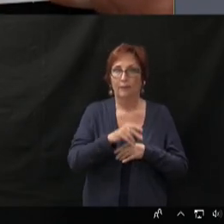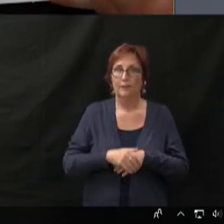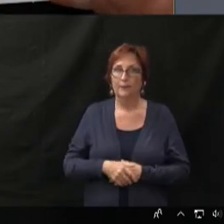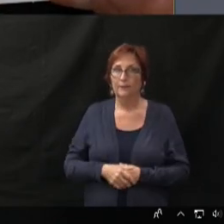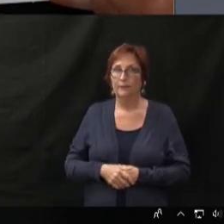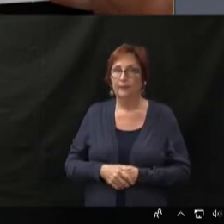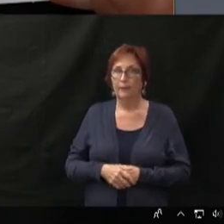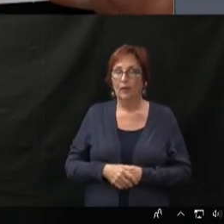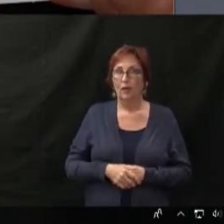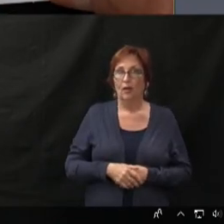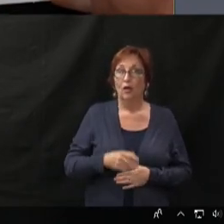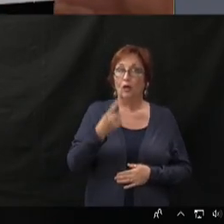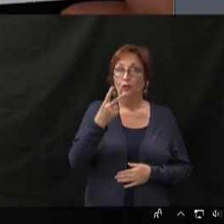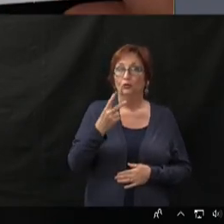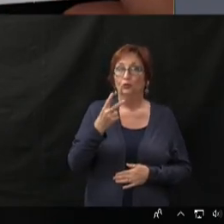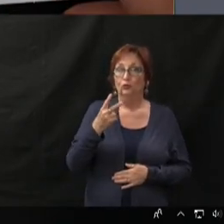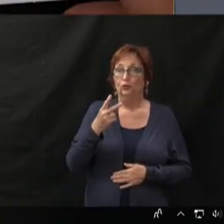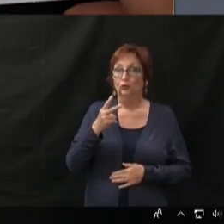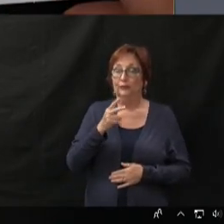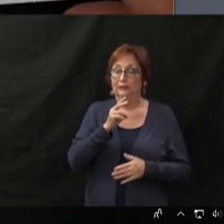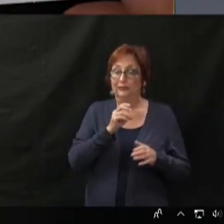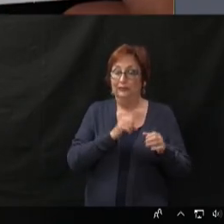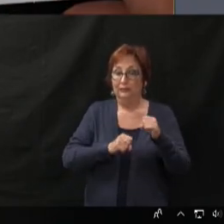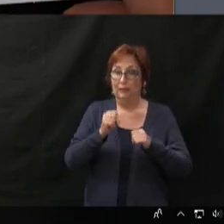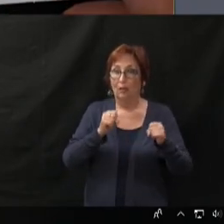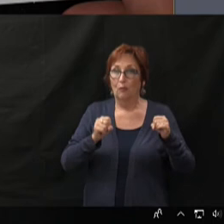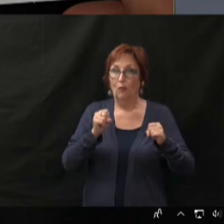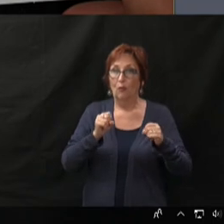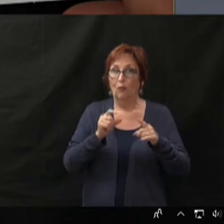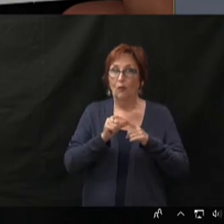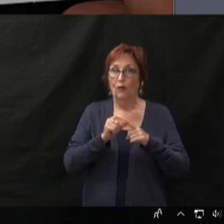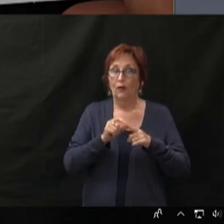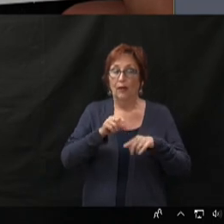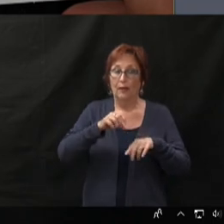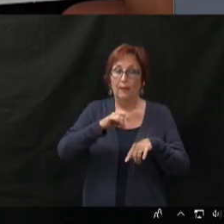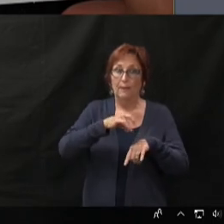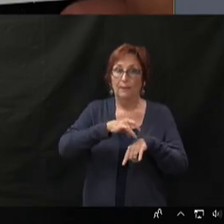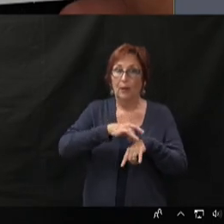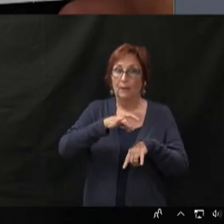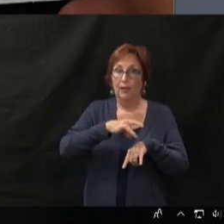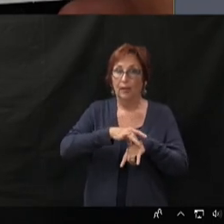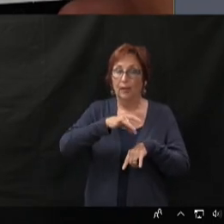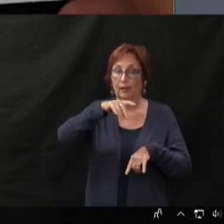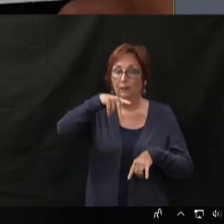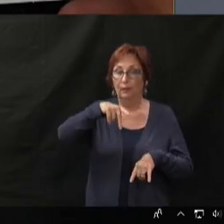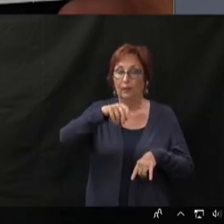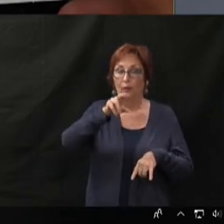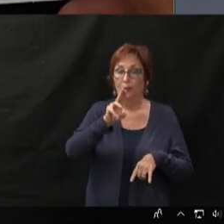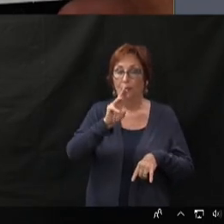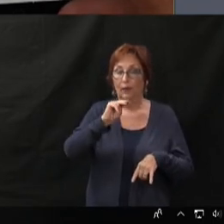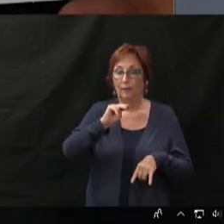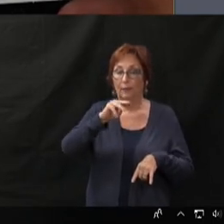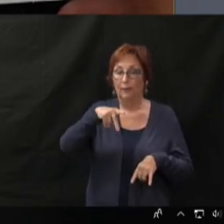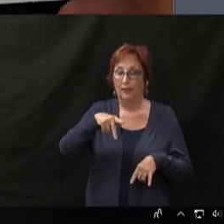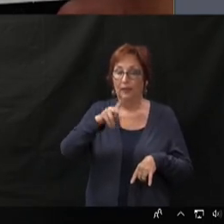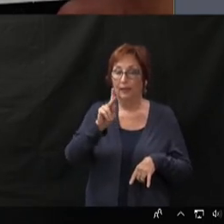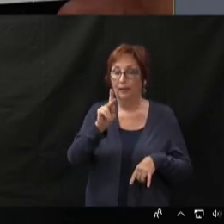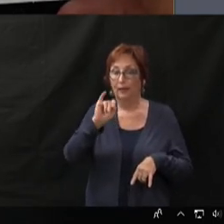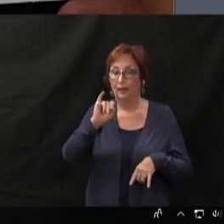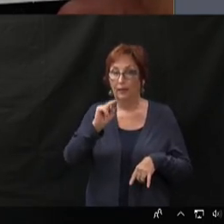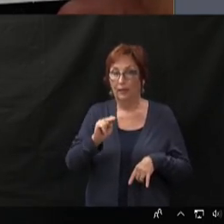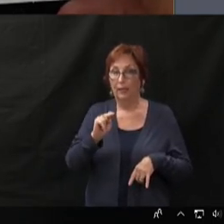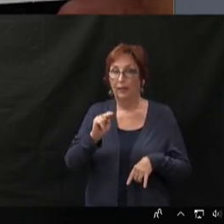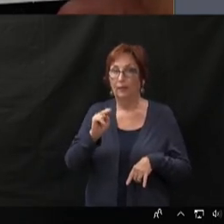Here's a two-syllable word, pumpkin. Here's my k sound. I'm going to spell it with a k because of an